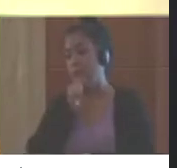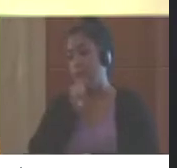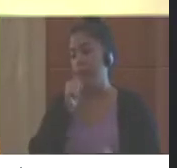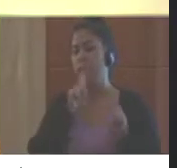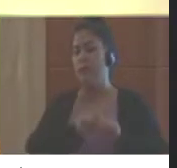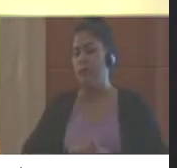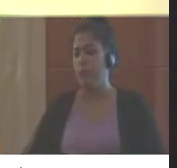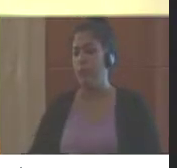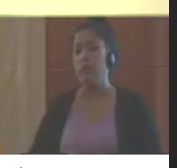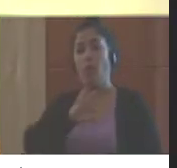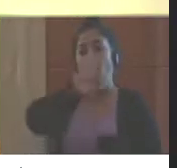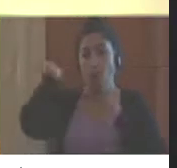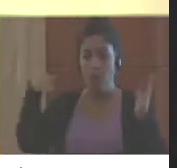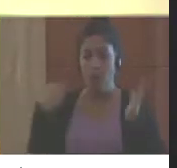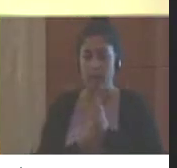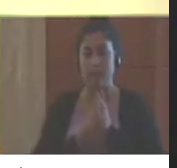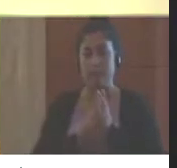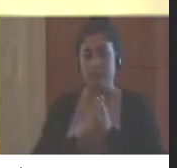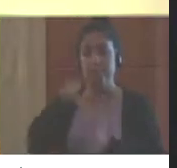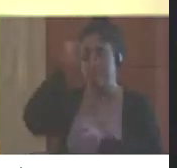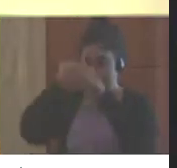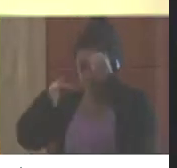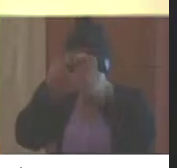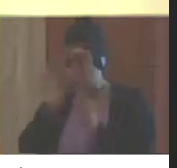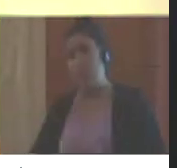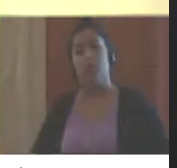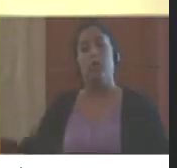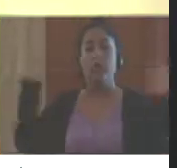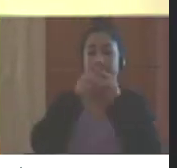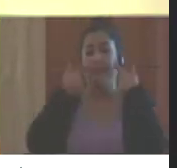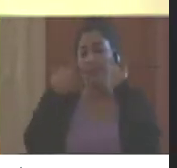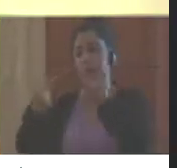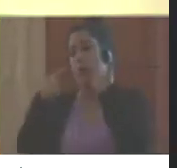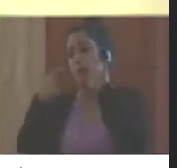led and are being